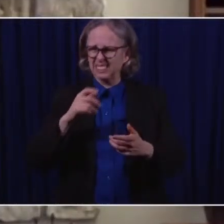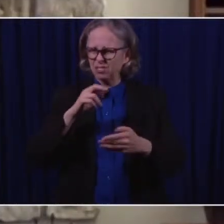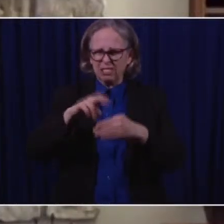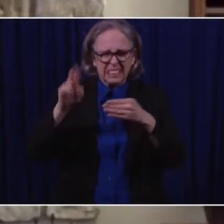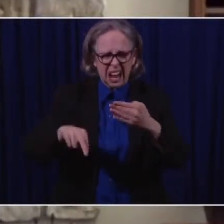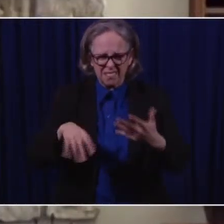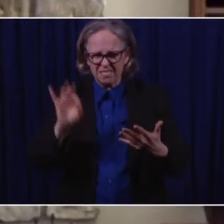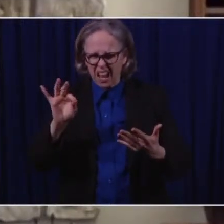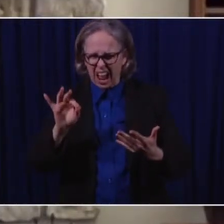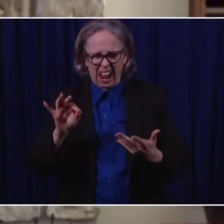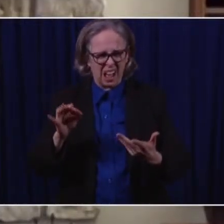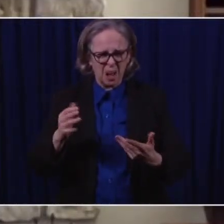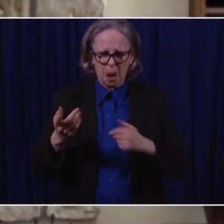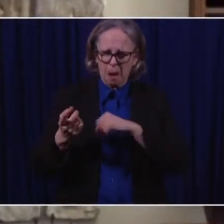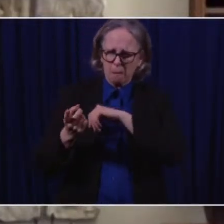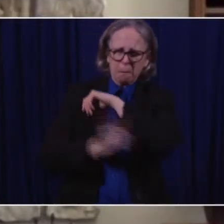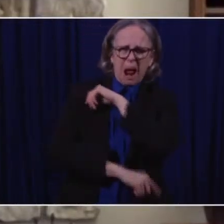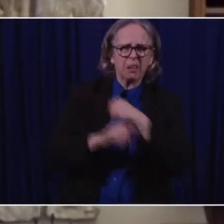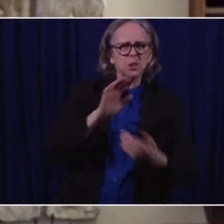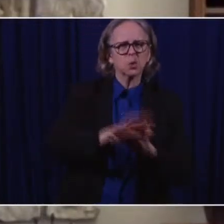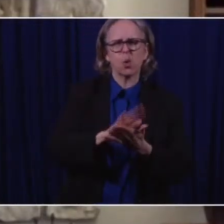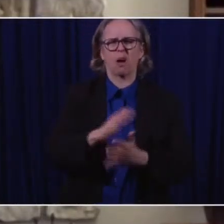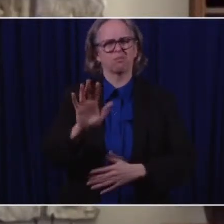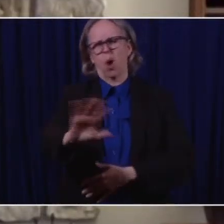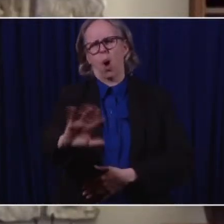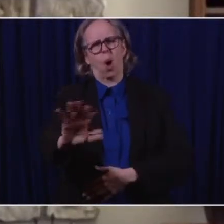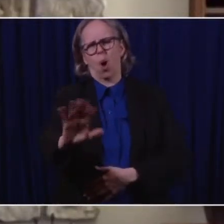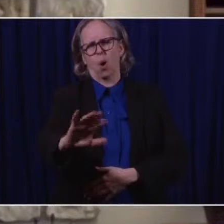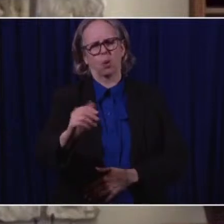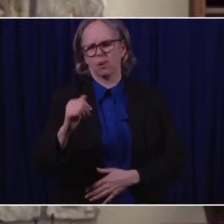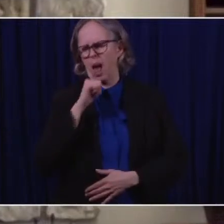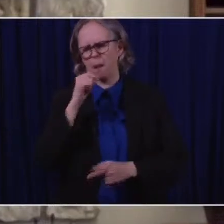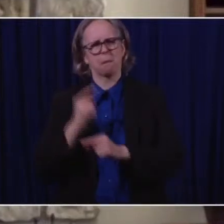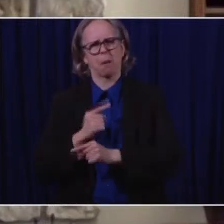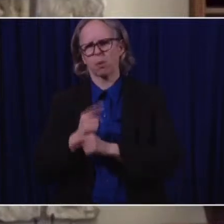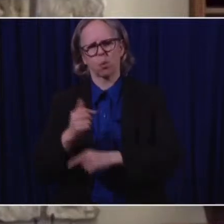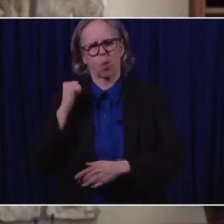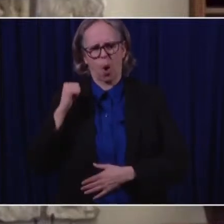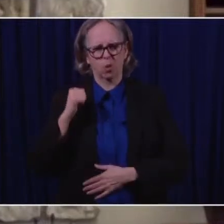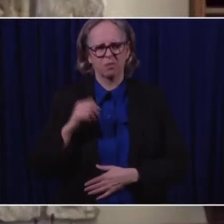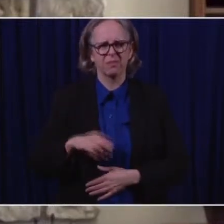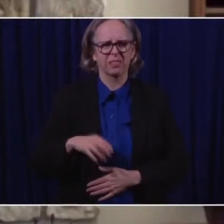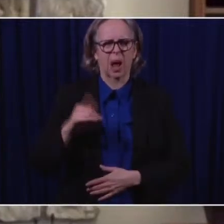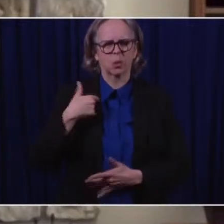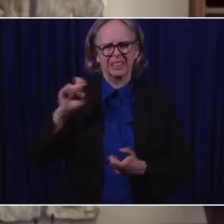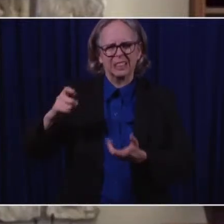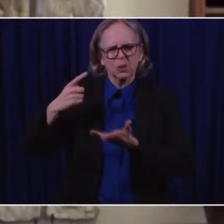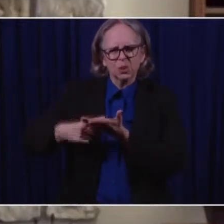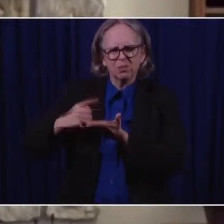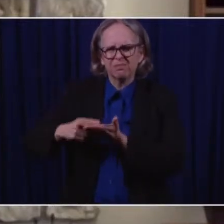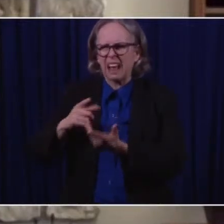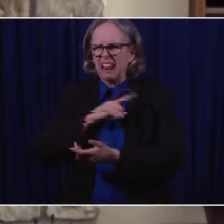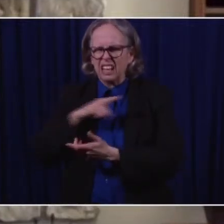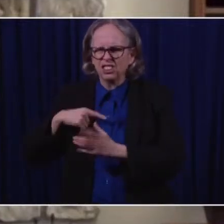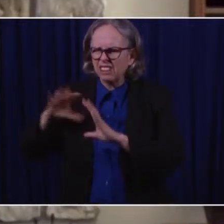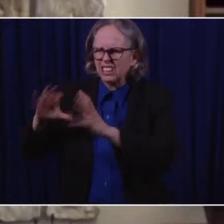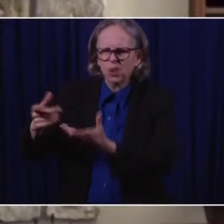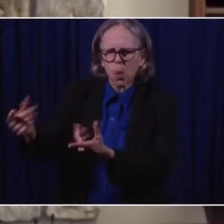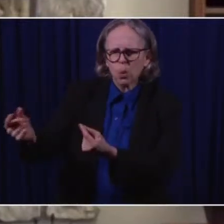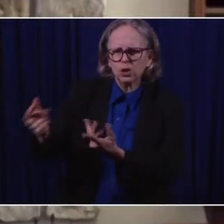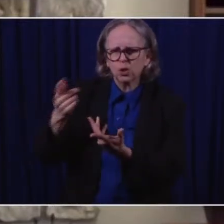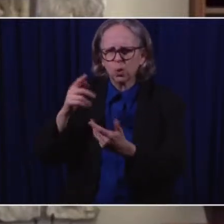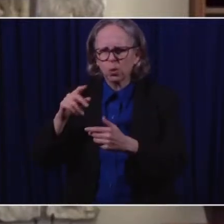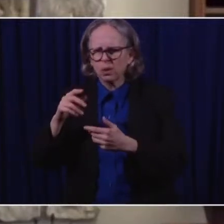that, I need to consult with the legislature and get their input, and we'll come out with a policy.